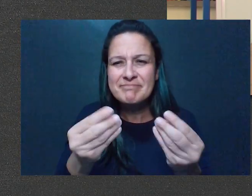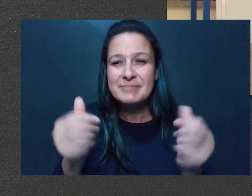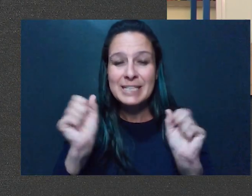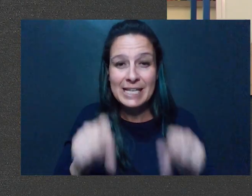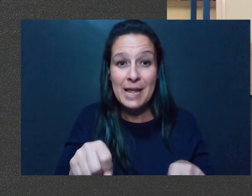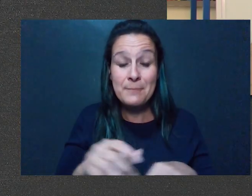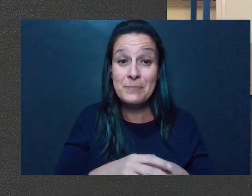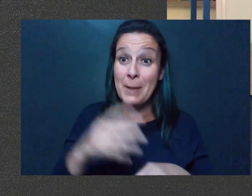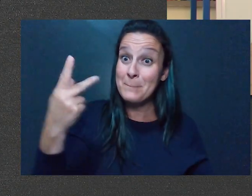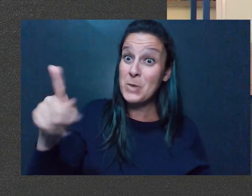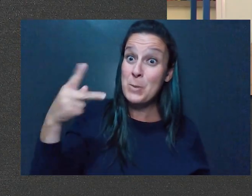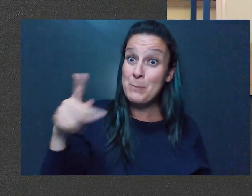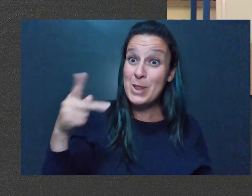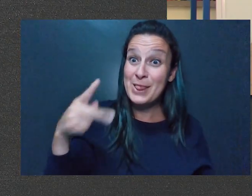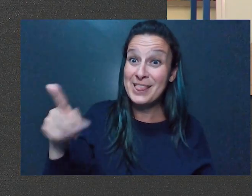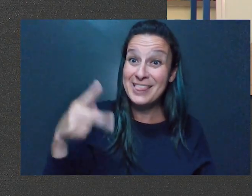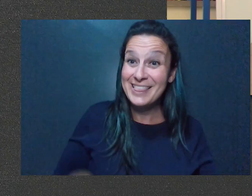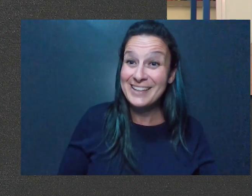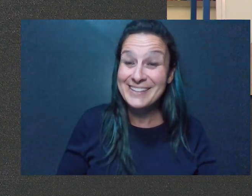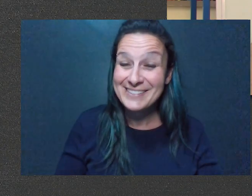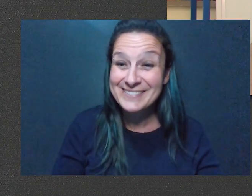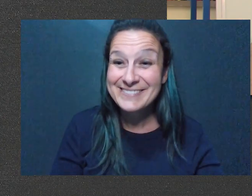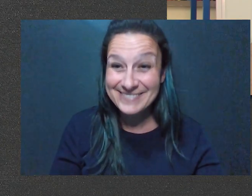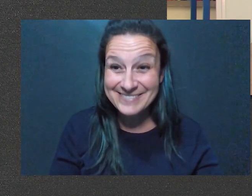And purple, okay?